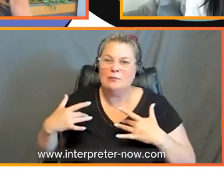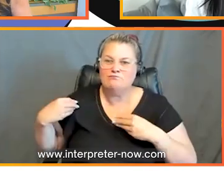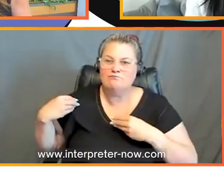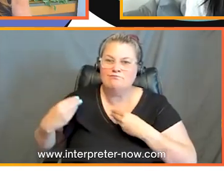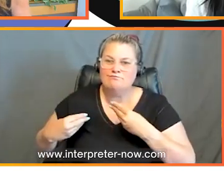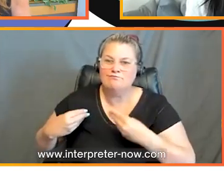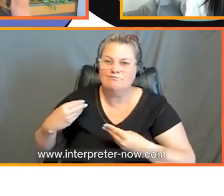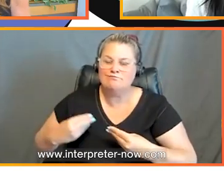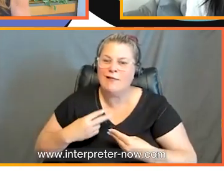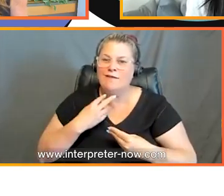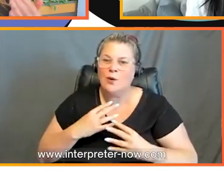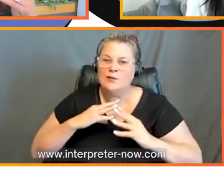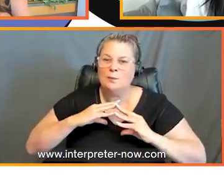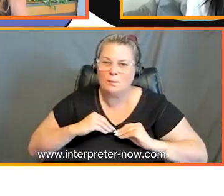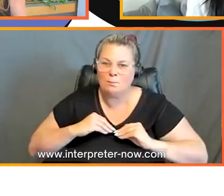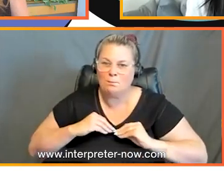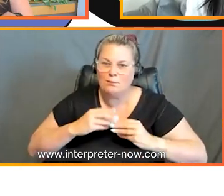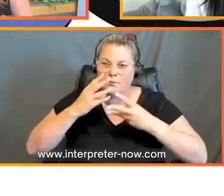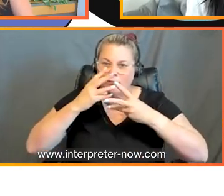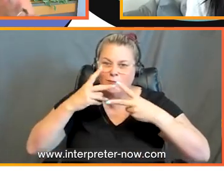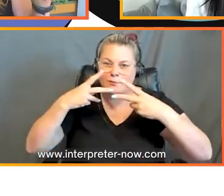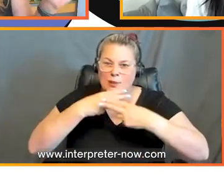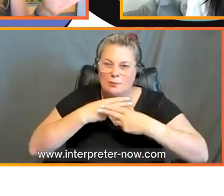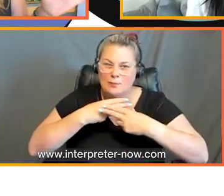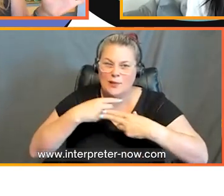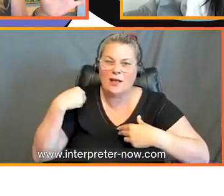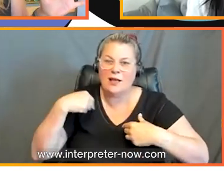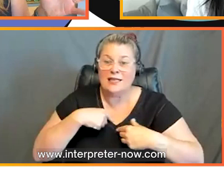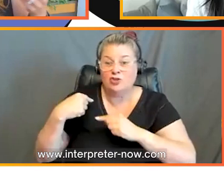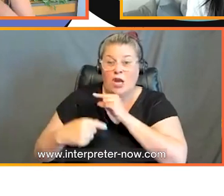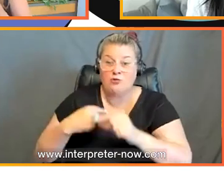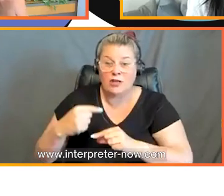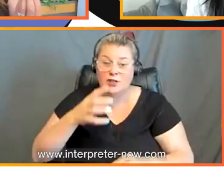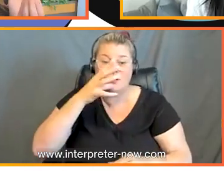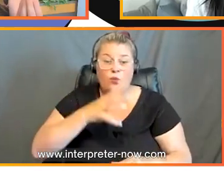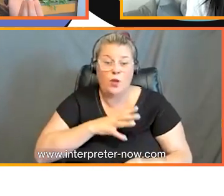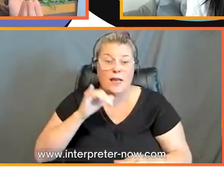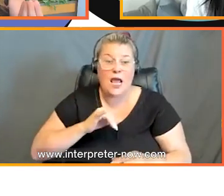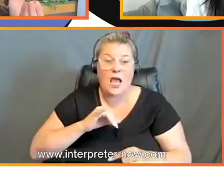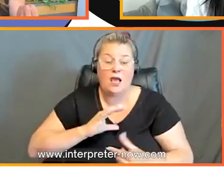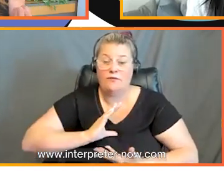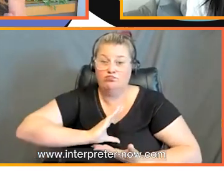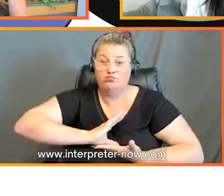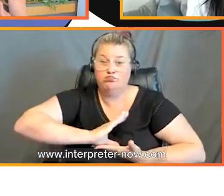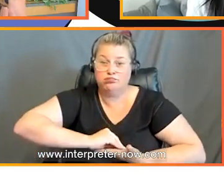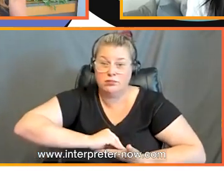generational that women have shut themselves down. They've shut down who they are and conform